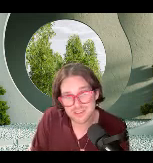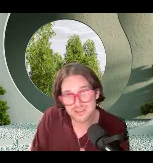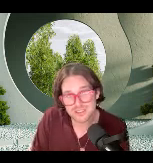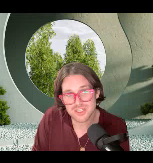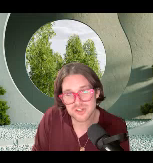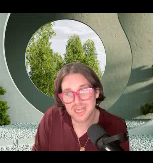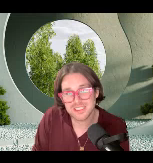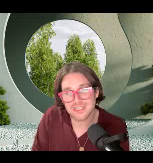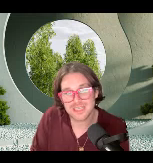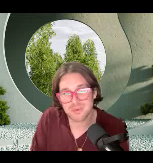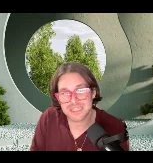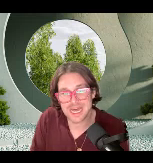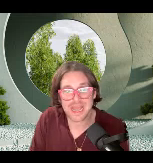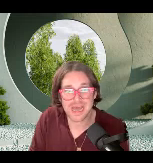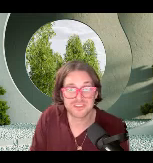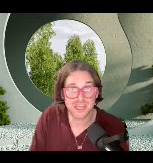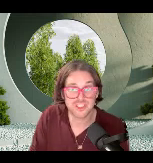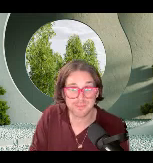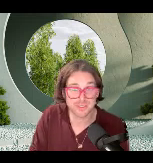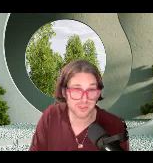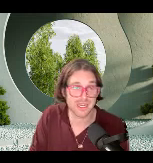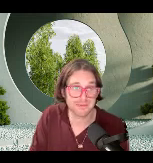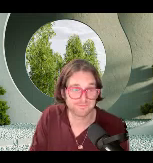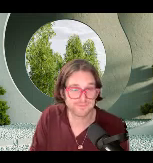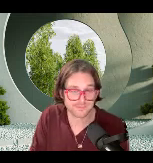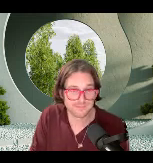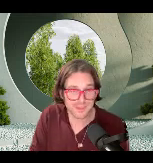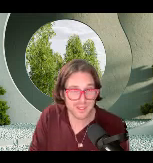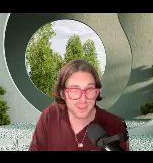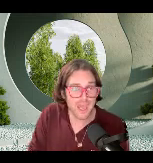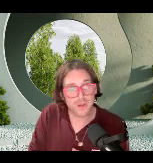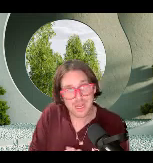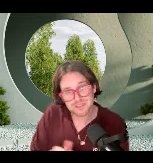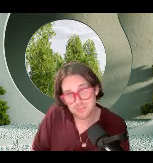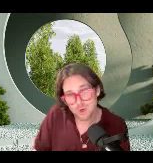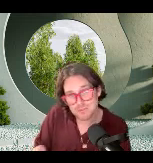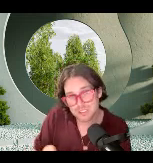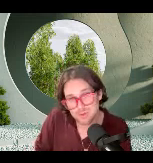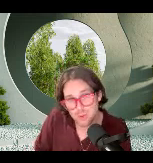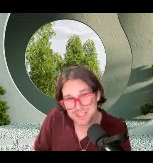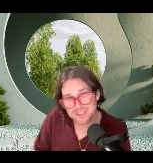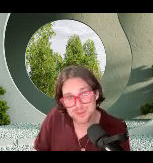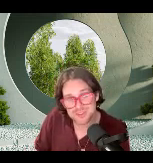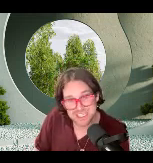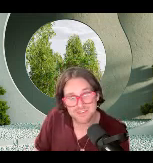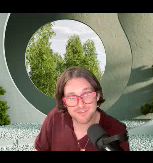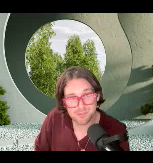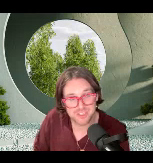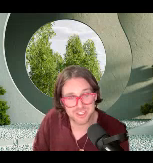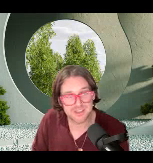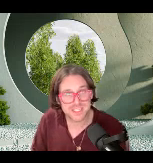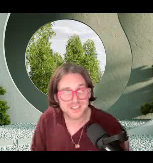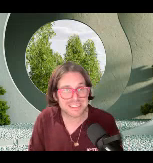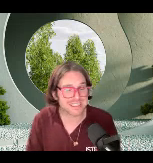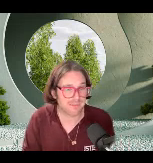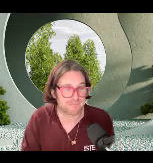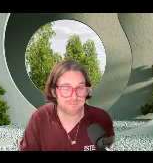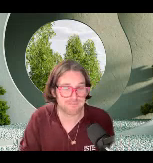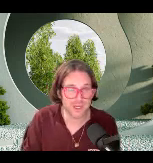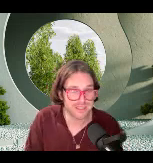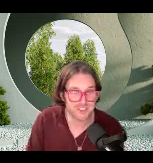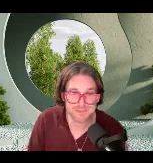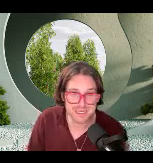digital materials and digital content, they would not have such opportunity. And when it comes to supporting multiple ways to perceive information, this